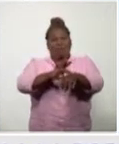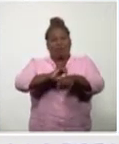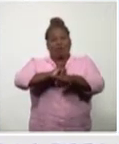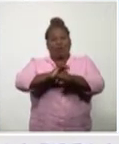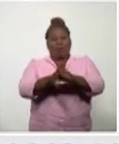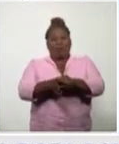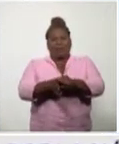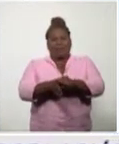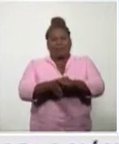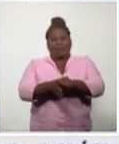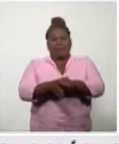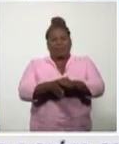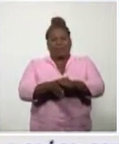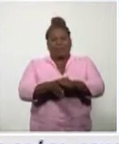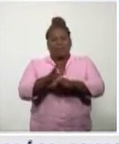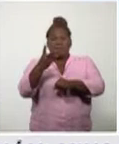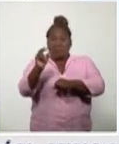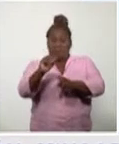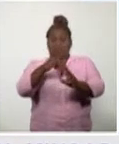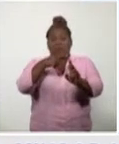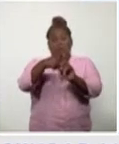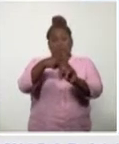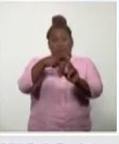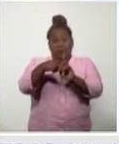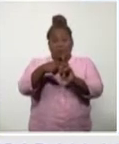for SARS-CoV-2 and COVID-19.